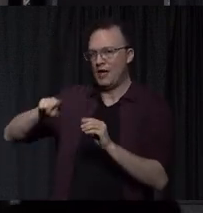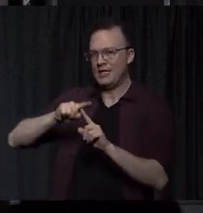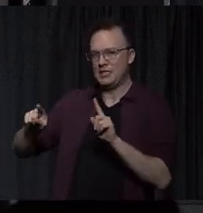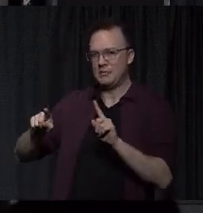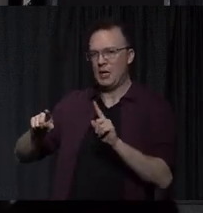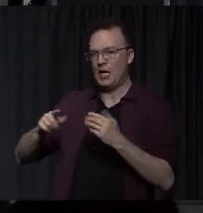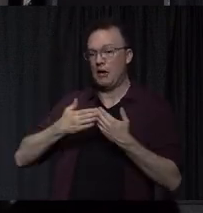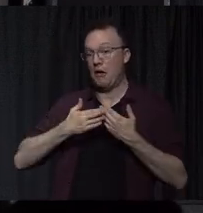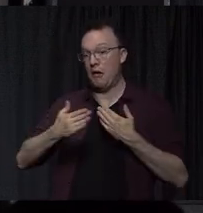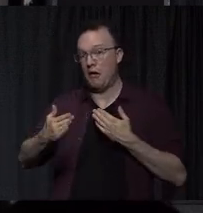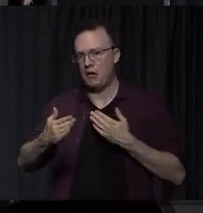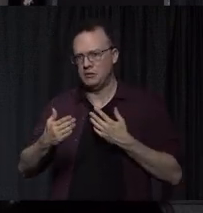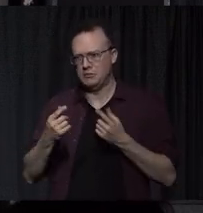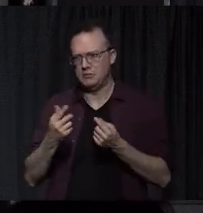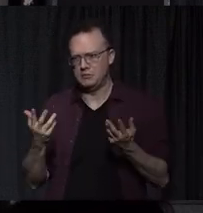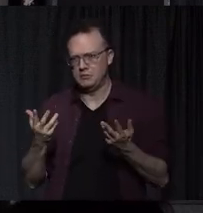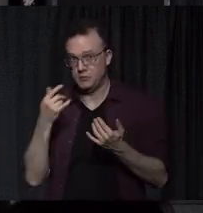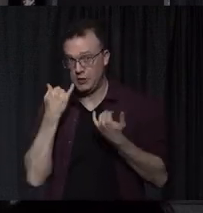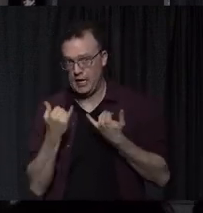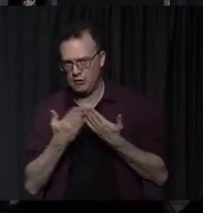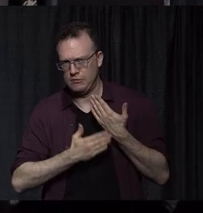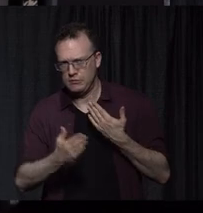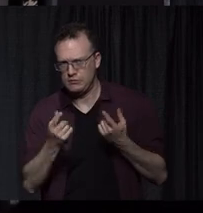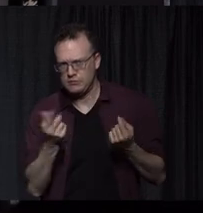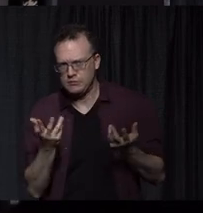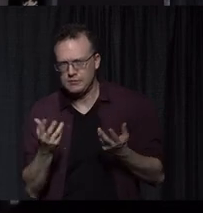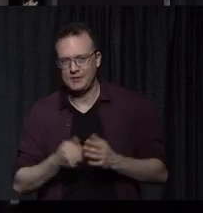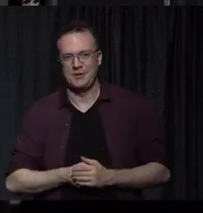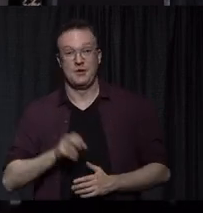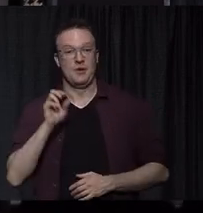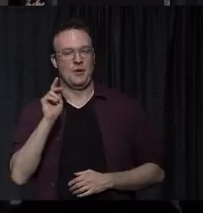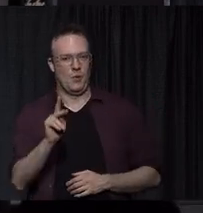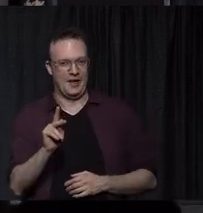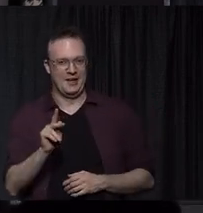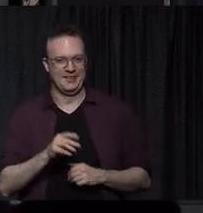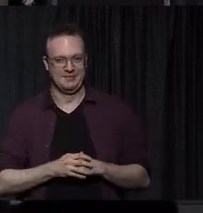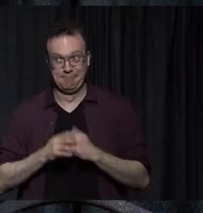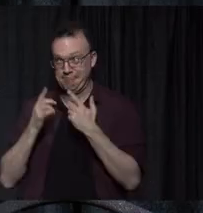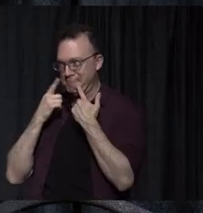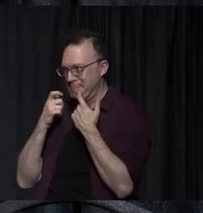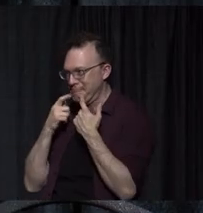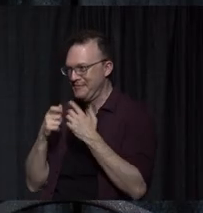there? I hope that's clear. Okay.